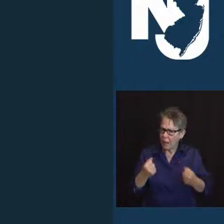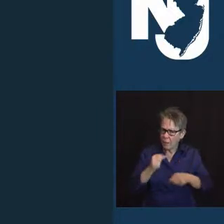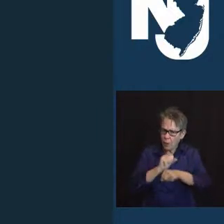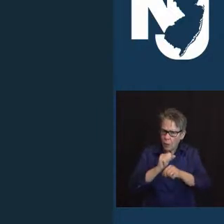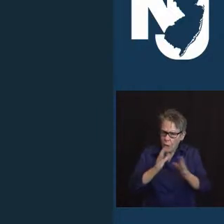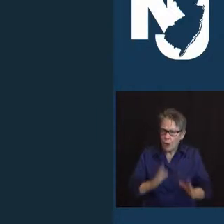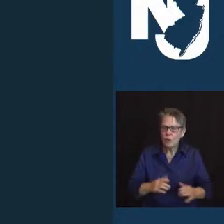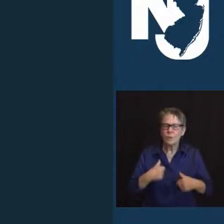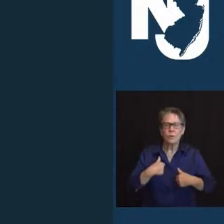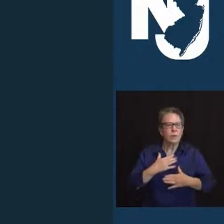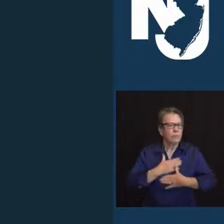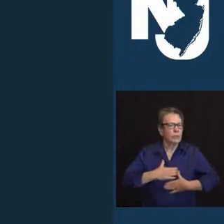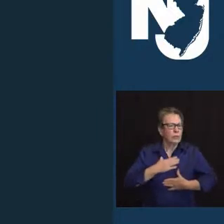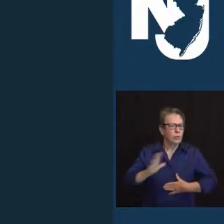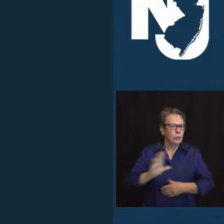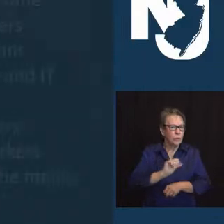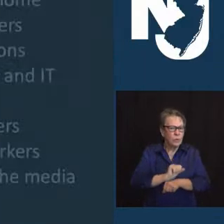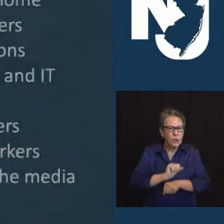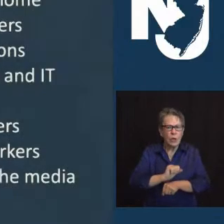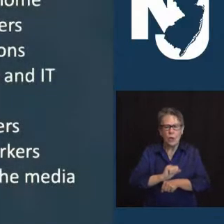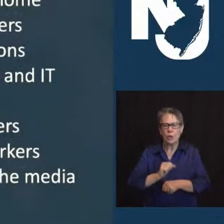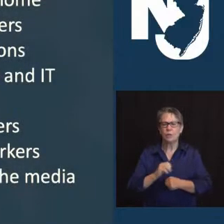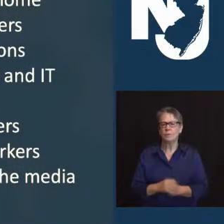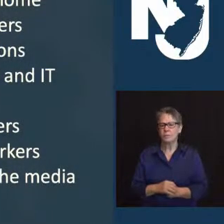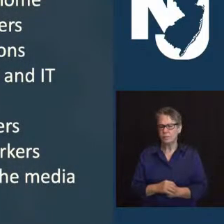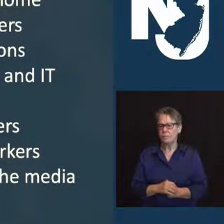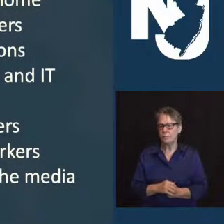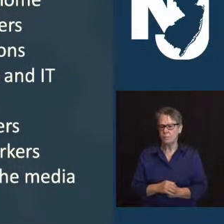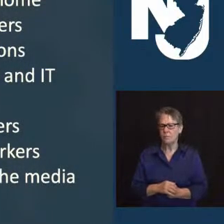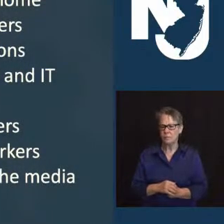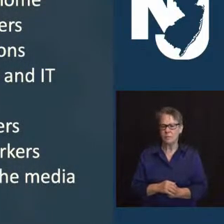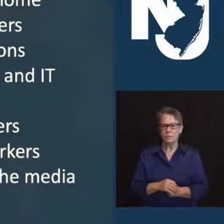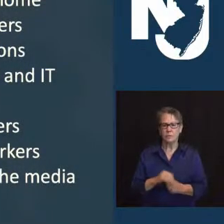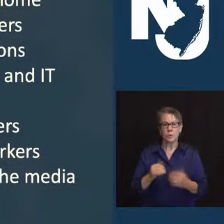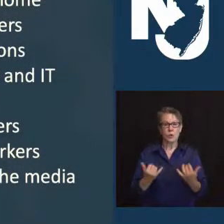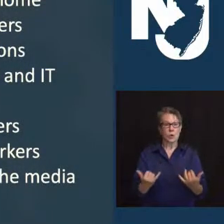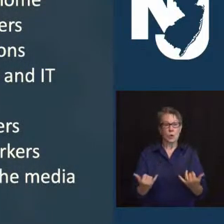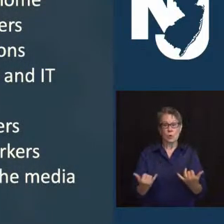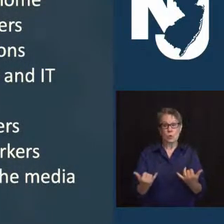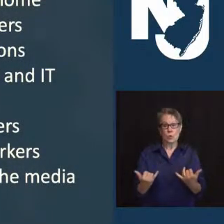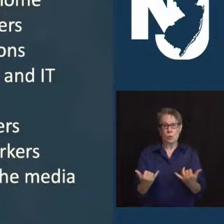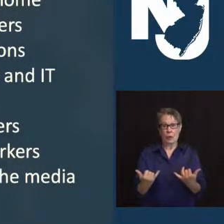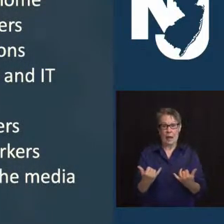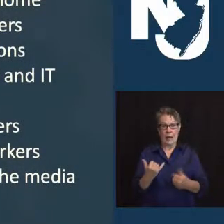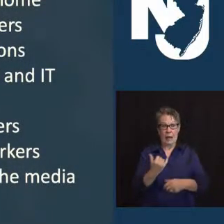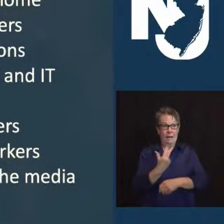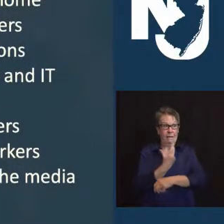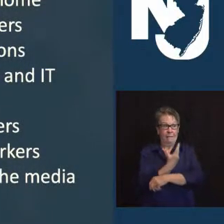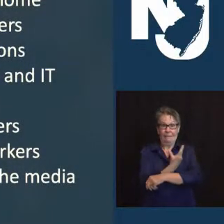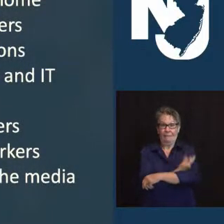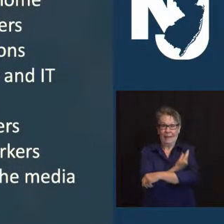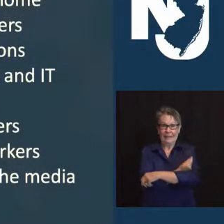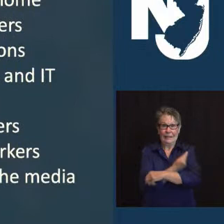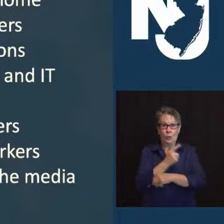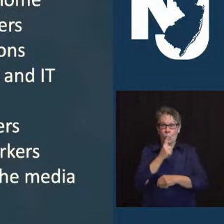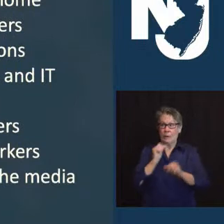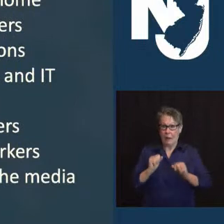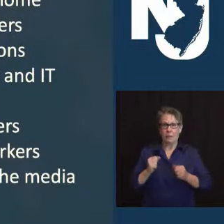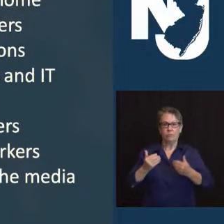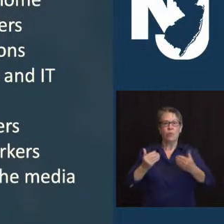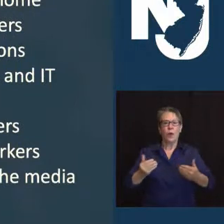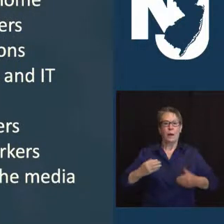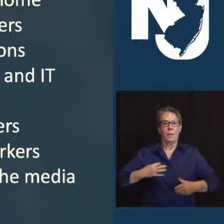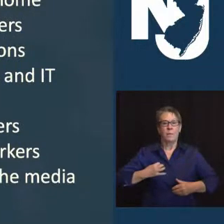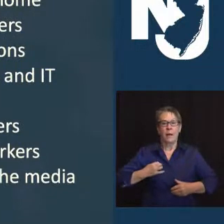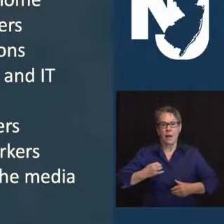right. Today's vaccine eligibility expands with individuals in the following groups. You can see on the slide, I don't think I